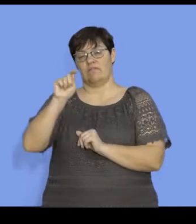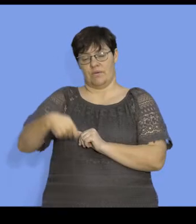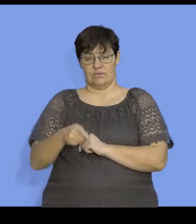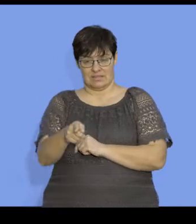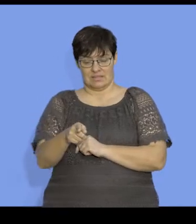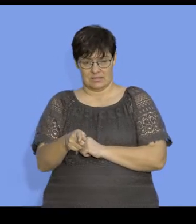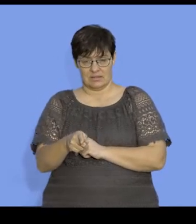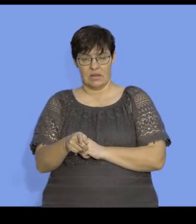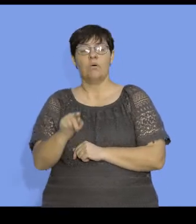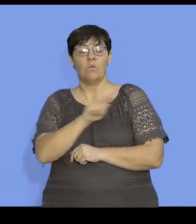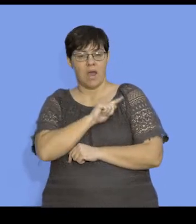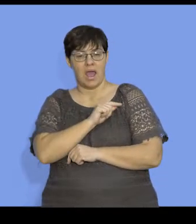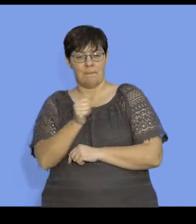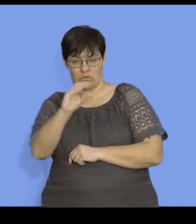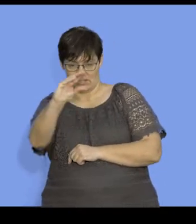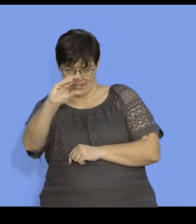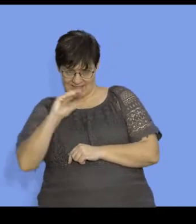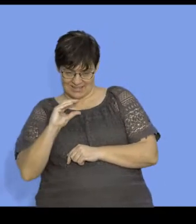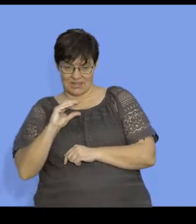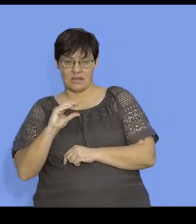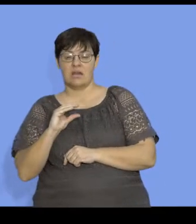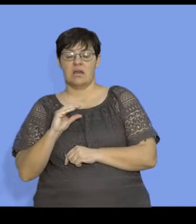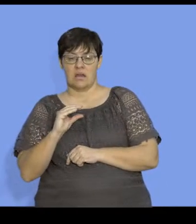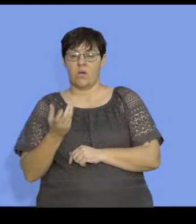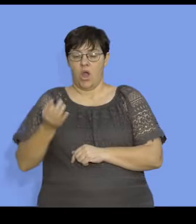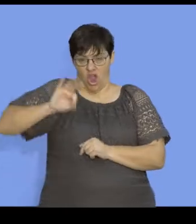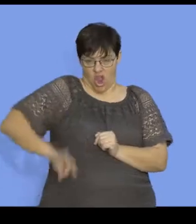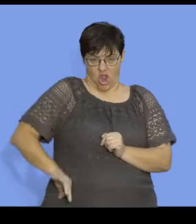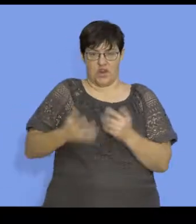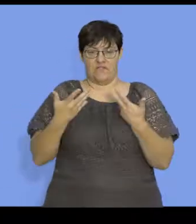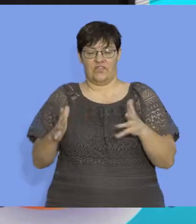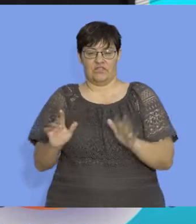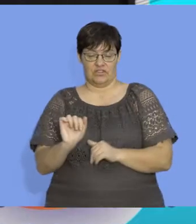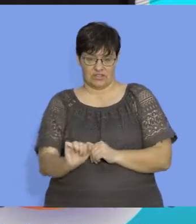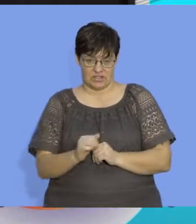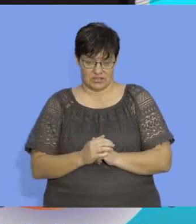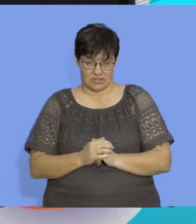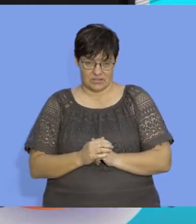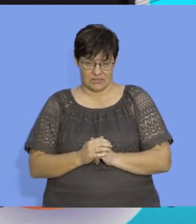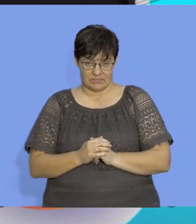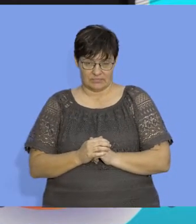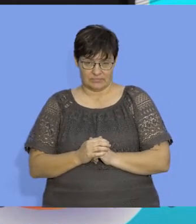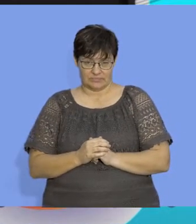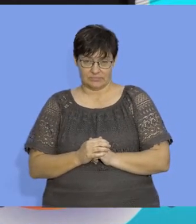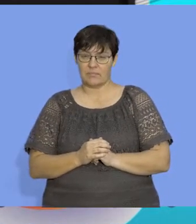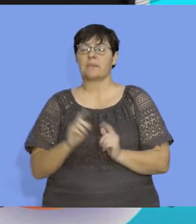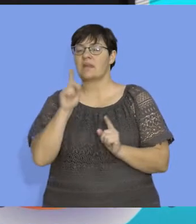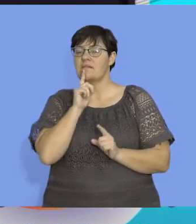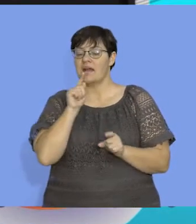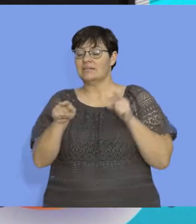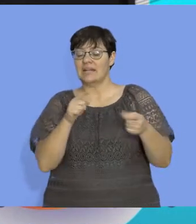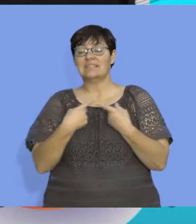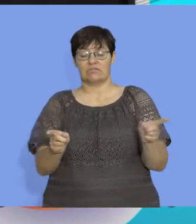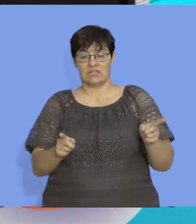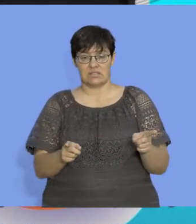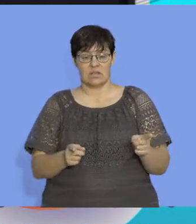of interest that we have earned. So clearly, you can see that the difference between what we've received and what